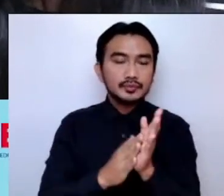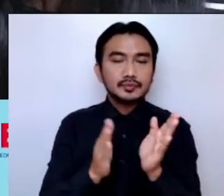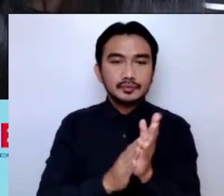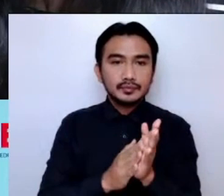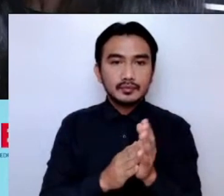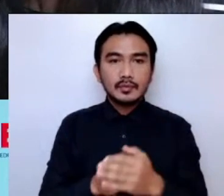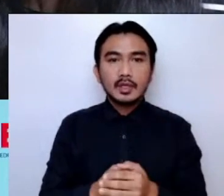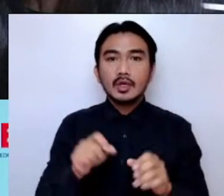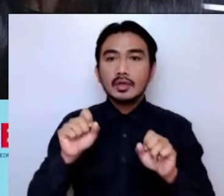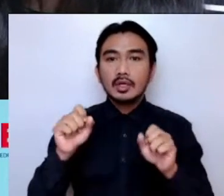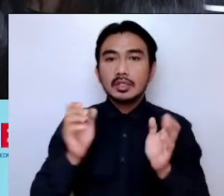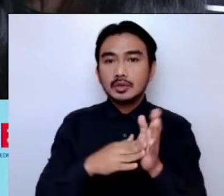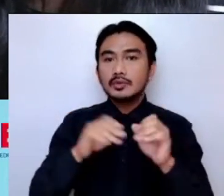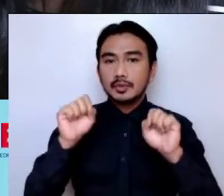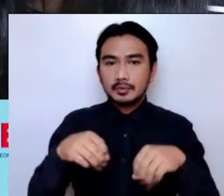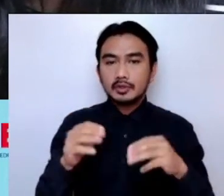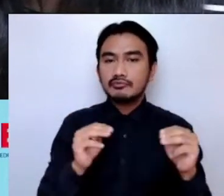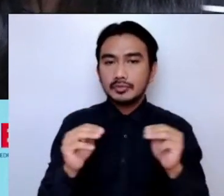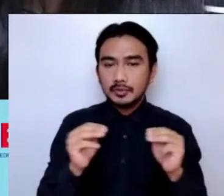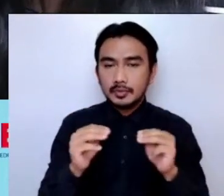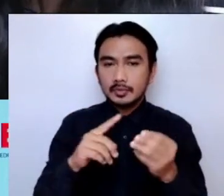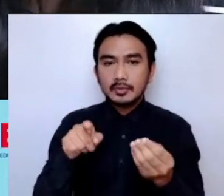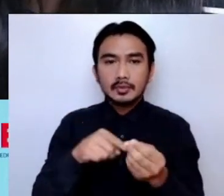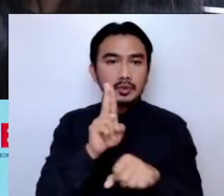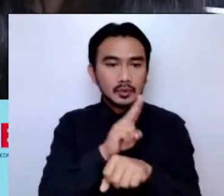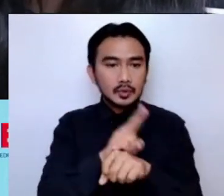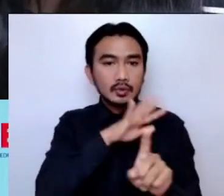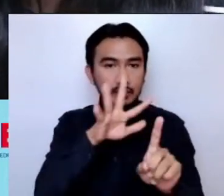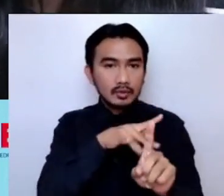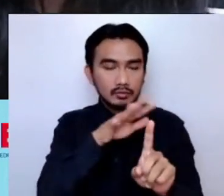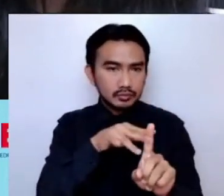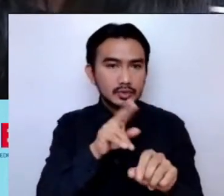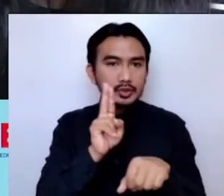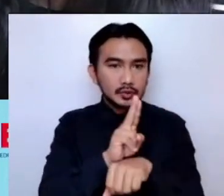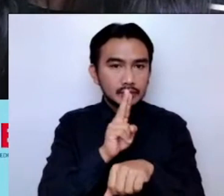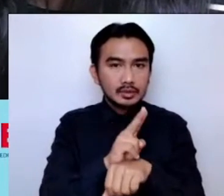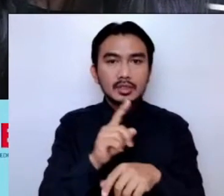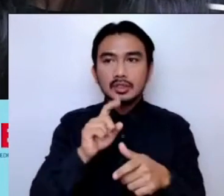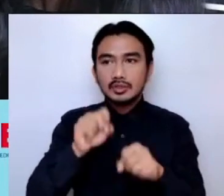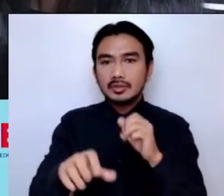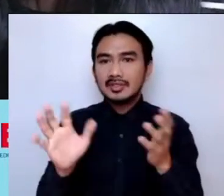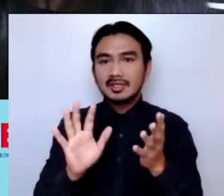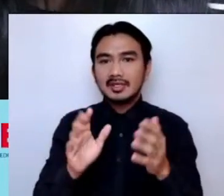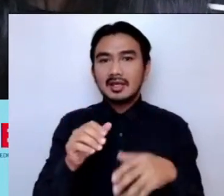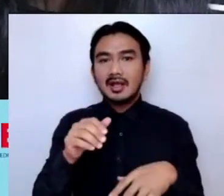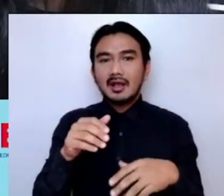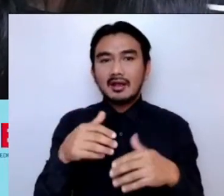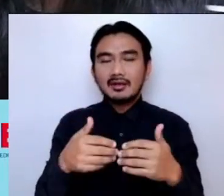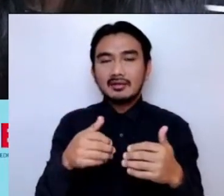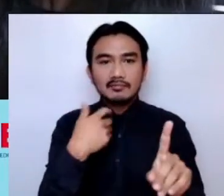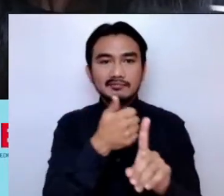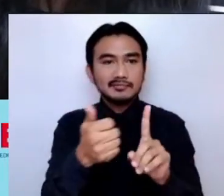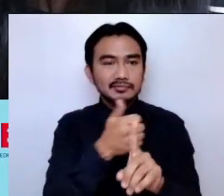manage the modes of observation they adopt, and also to avoid any abuses when we conduct classroom